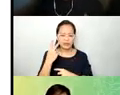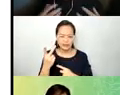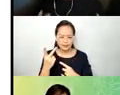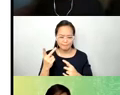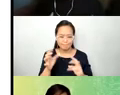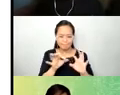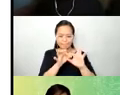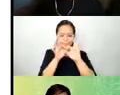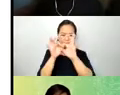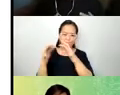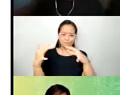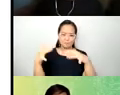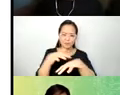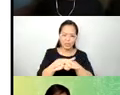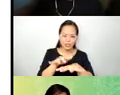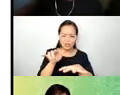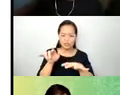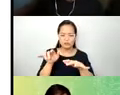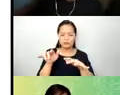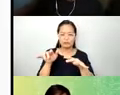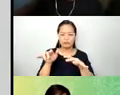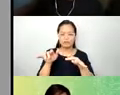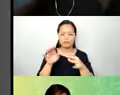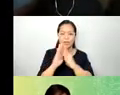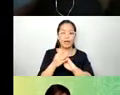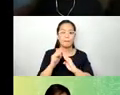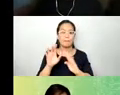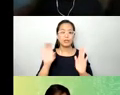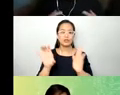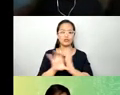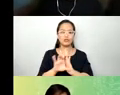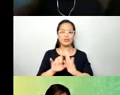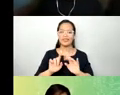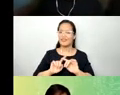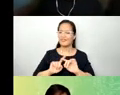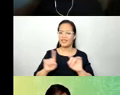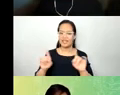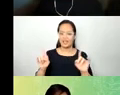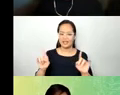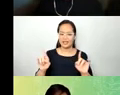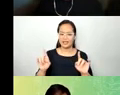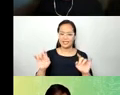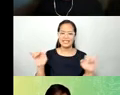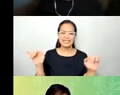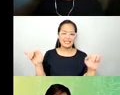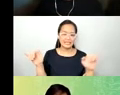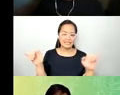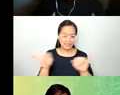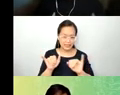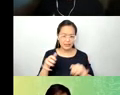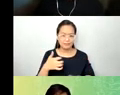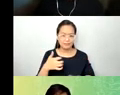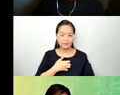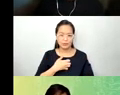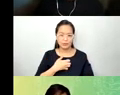interpret them as figures is entirely different. I think it's similar with emotions. We